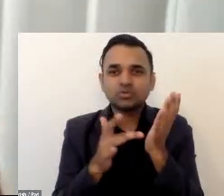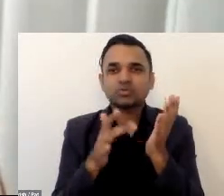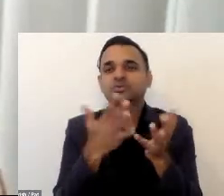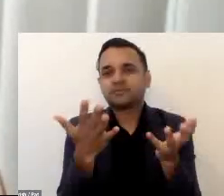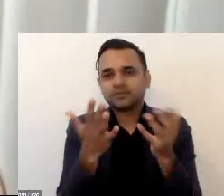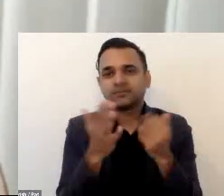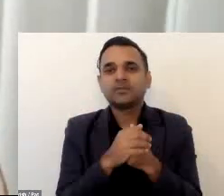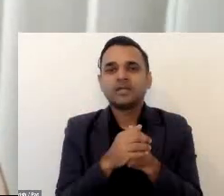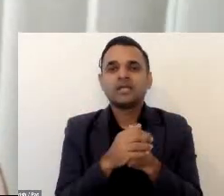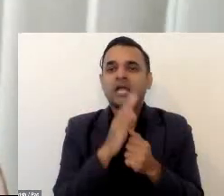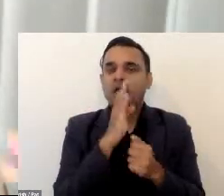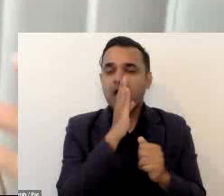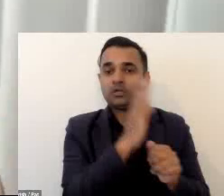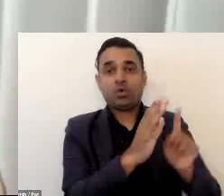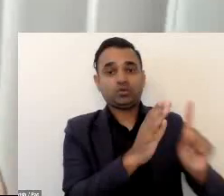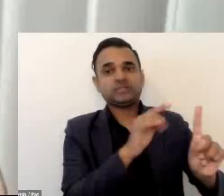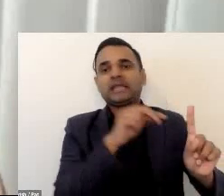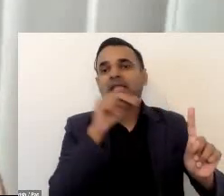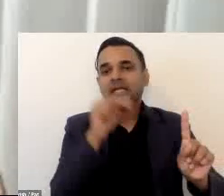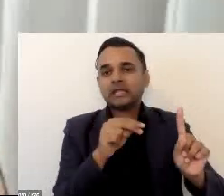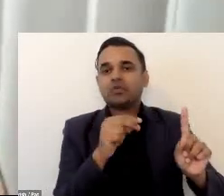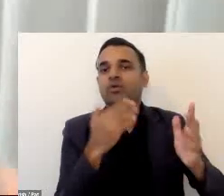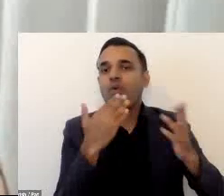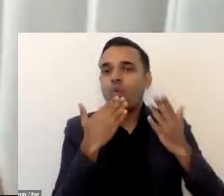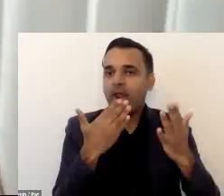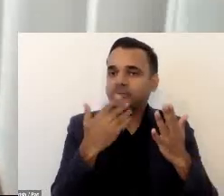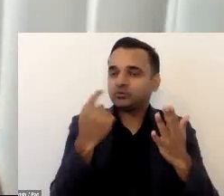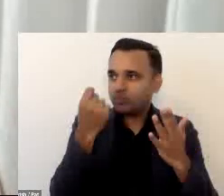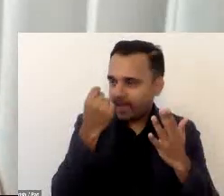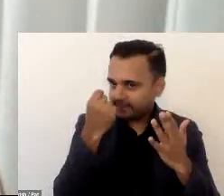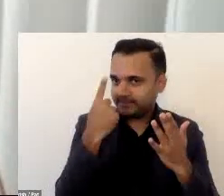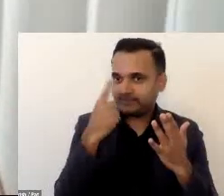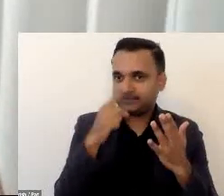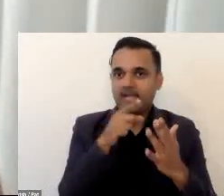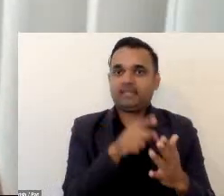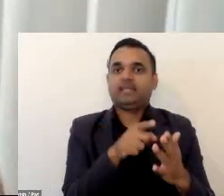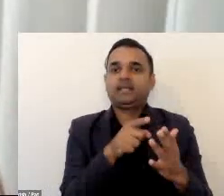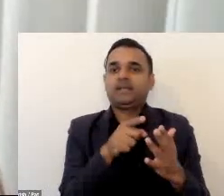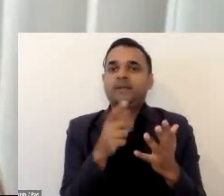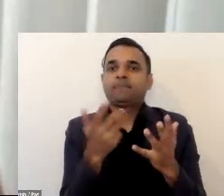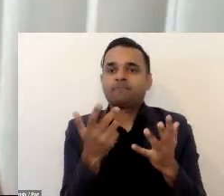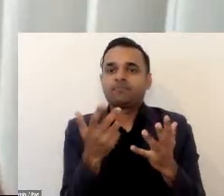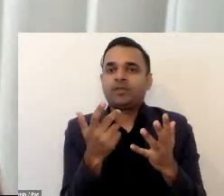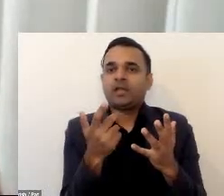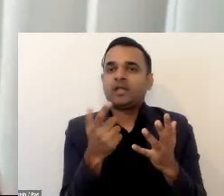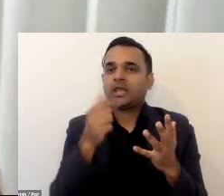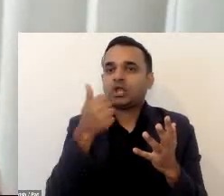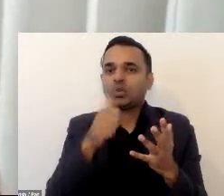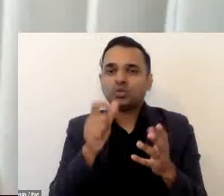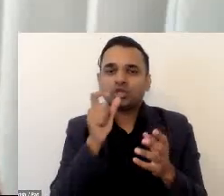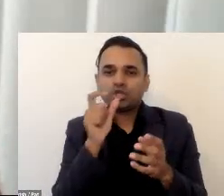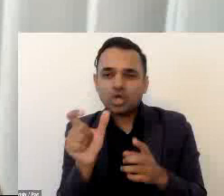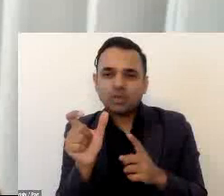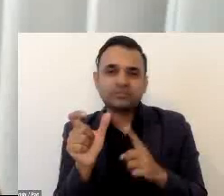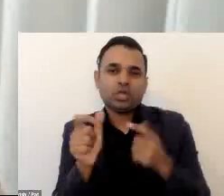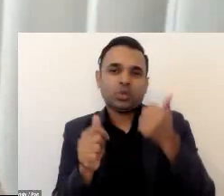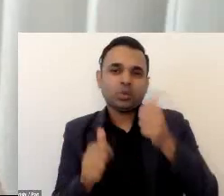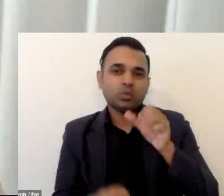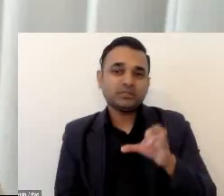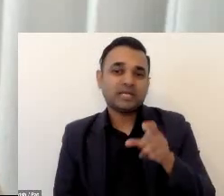have, it's important to bring in these data sets that are sex disaggregated, these data sets that are disaggregated by